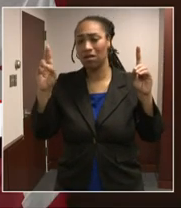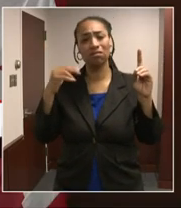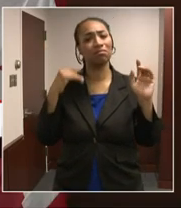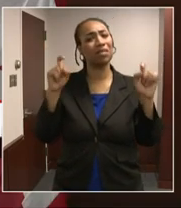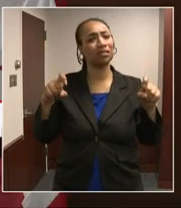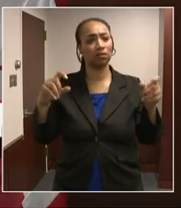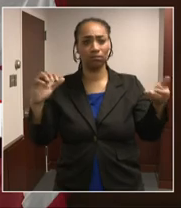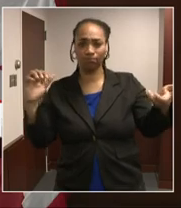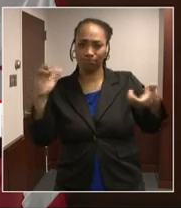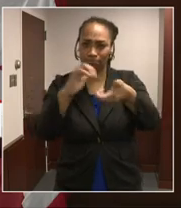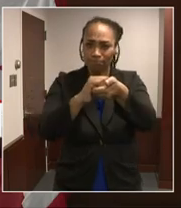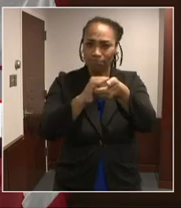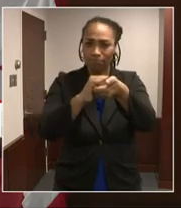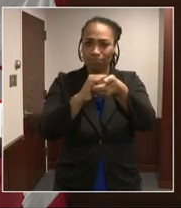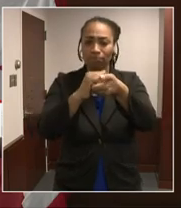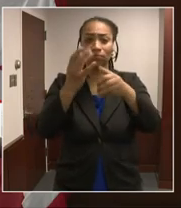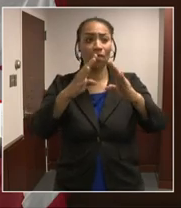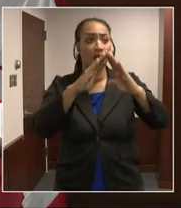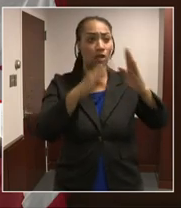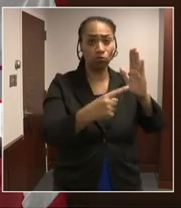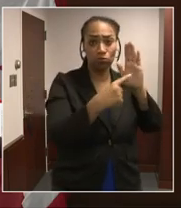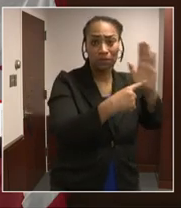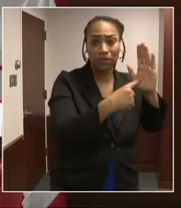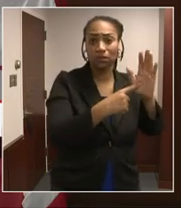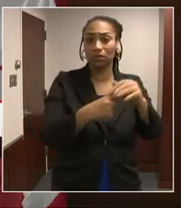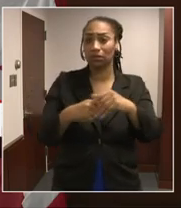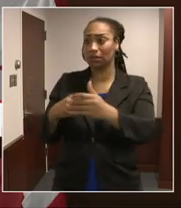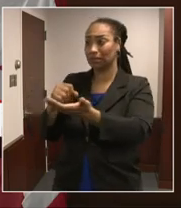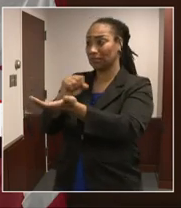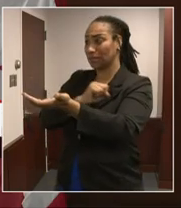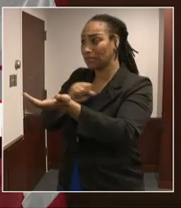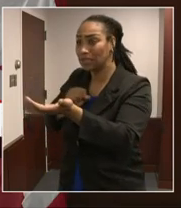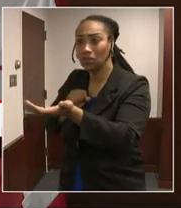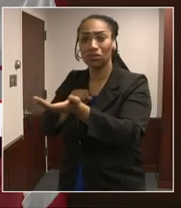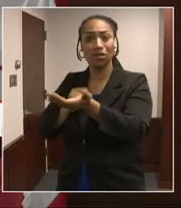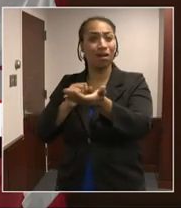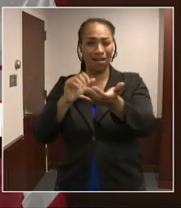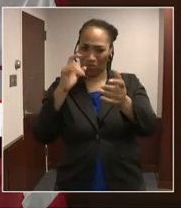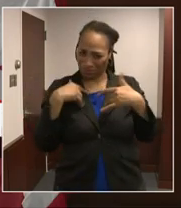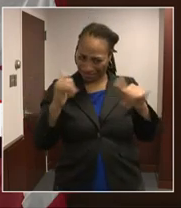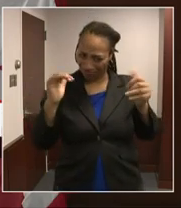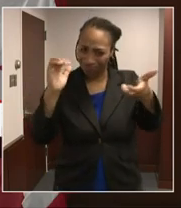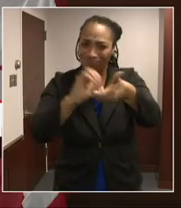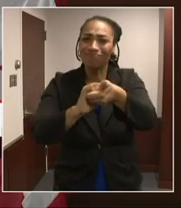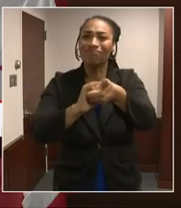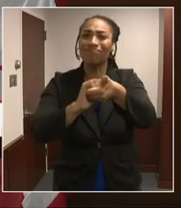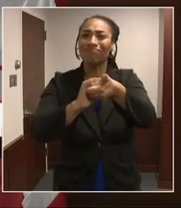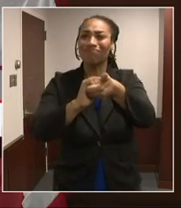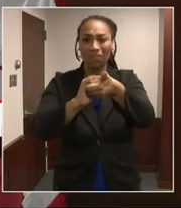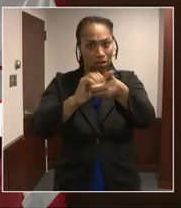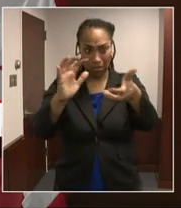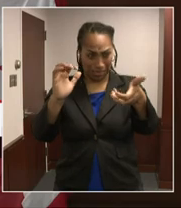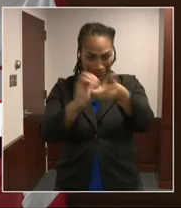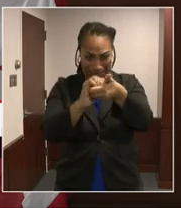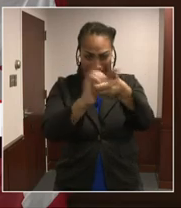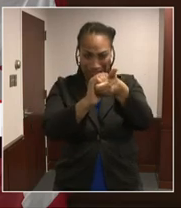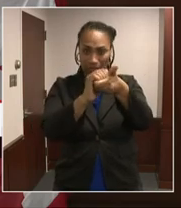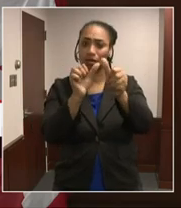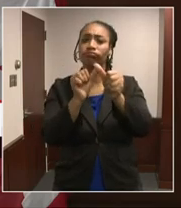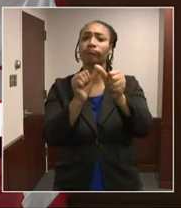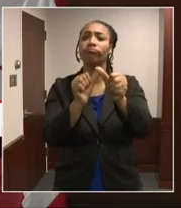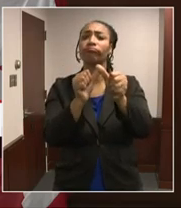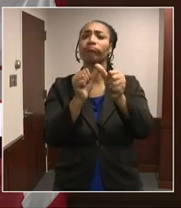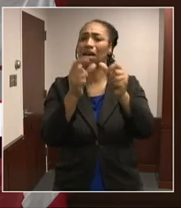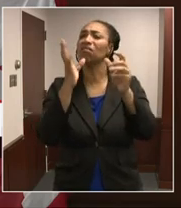Senate. That work we've been successful at on many fronts, and we'll continue to do that work. If I can follow up, we did ask about